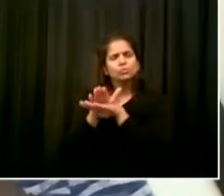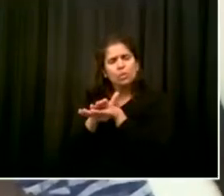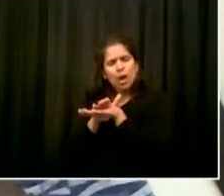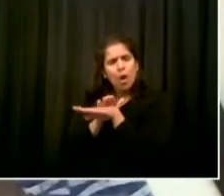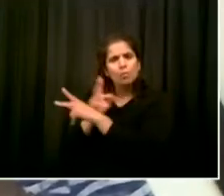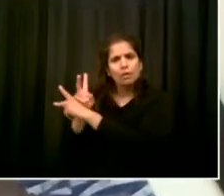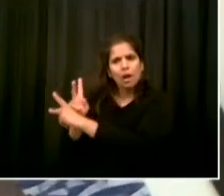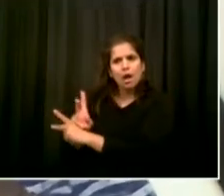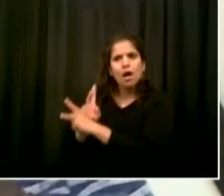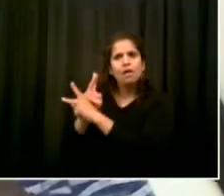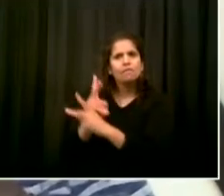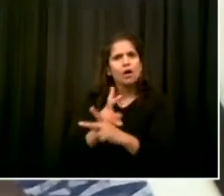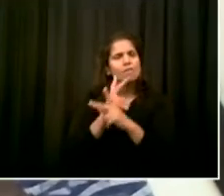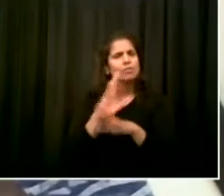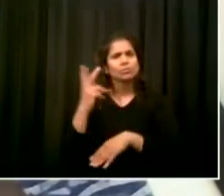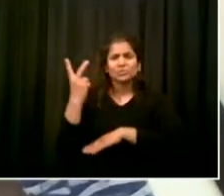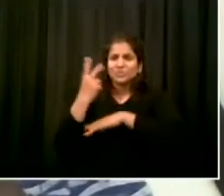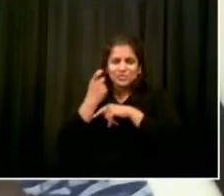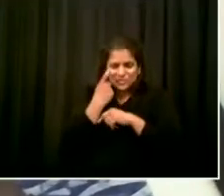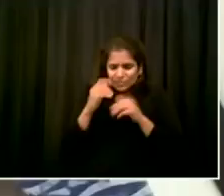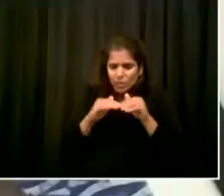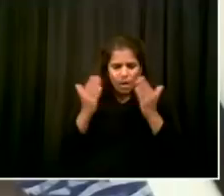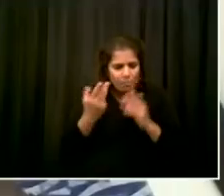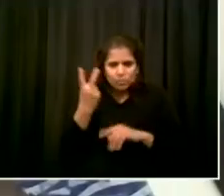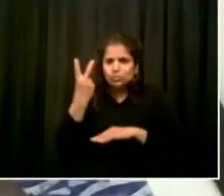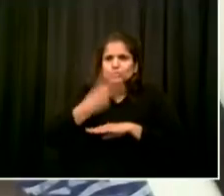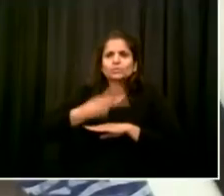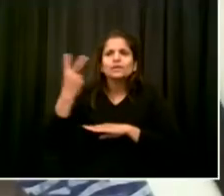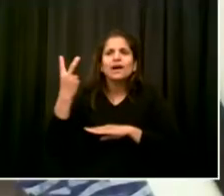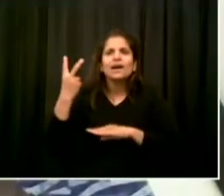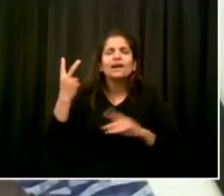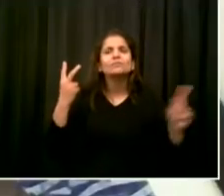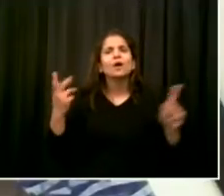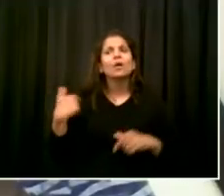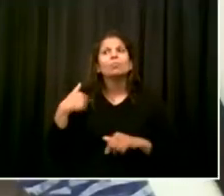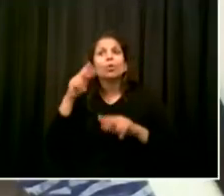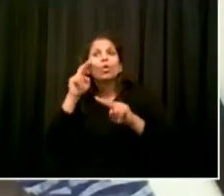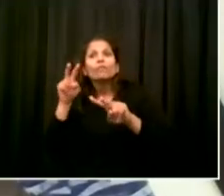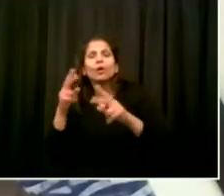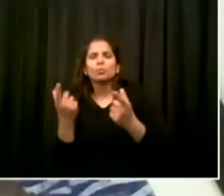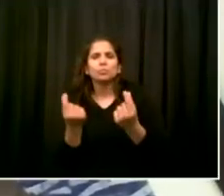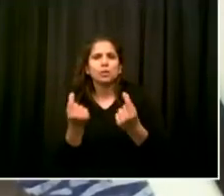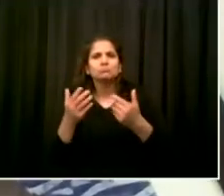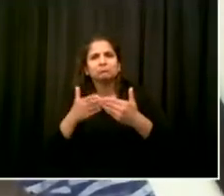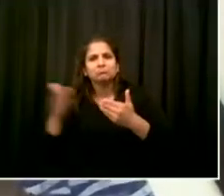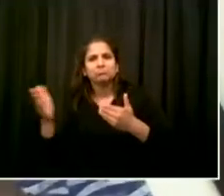be seeing much more of it, I think, in the coming days. And Aaron, did you have a follow-up?